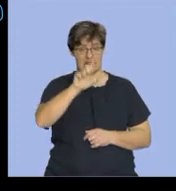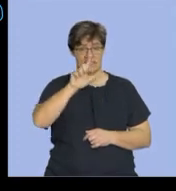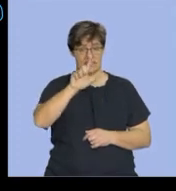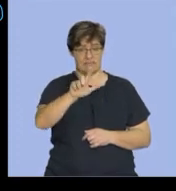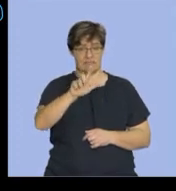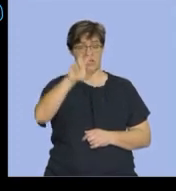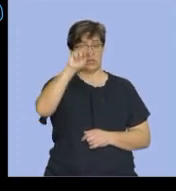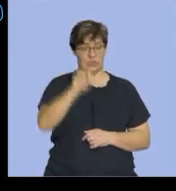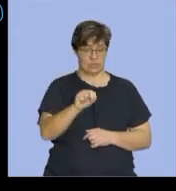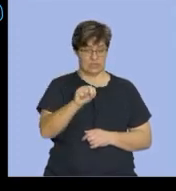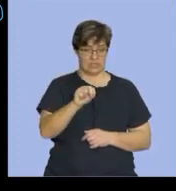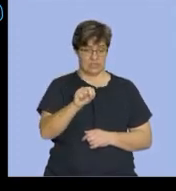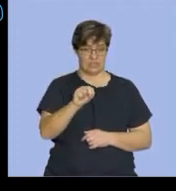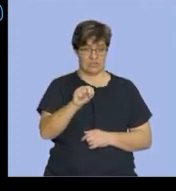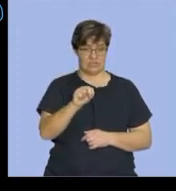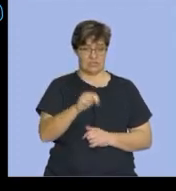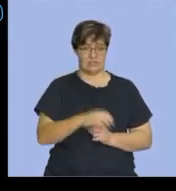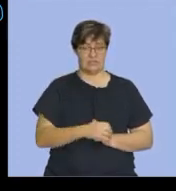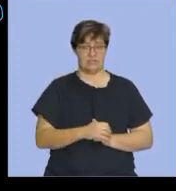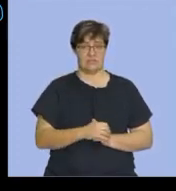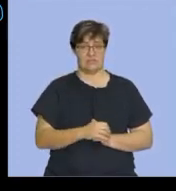270.77 newtons,